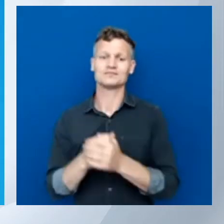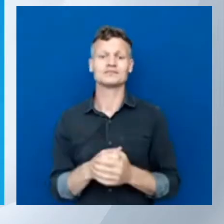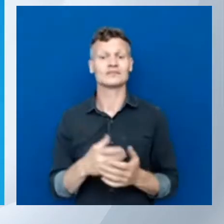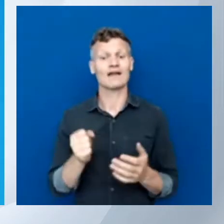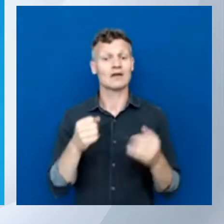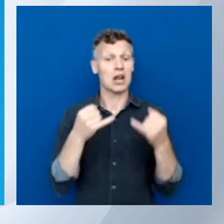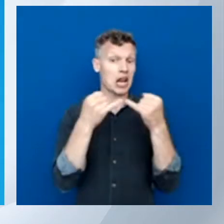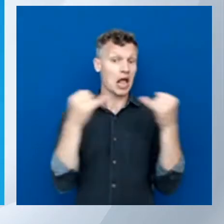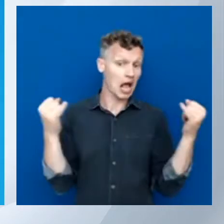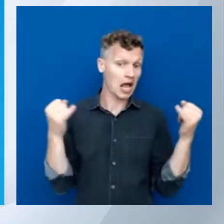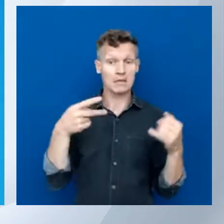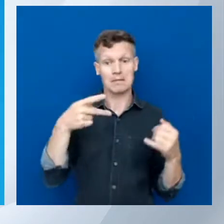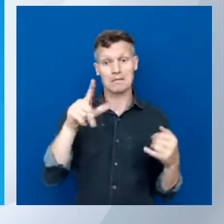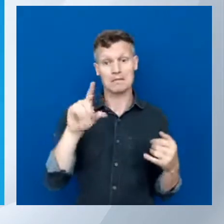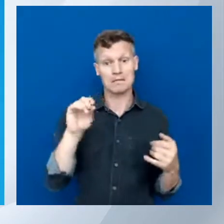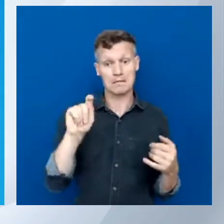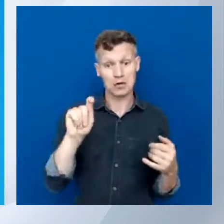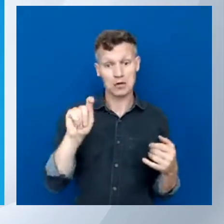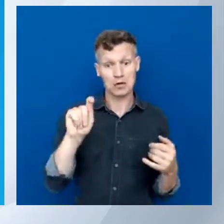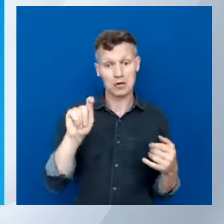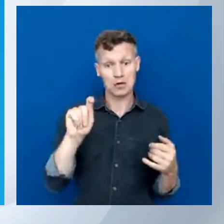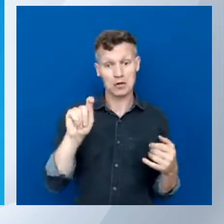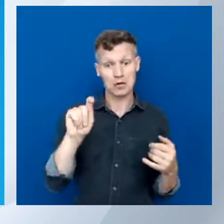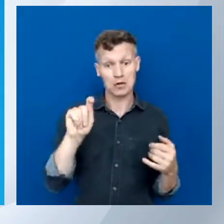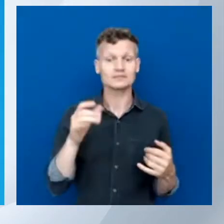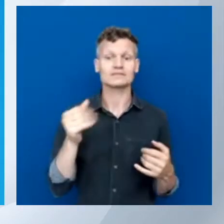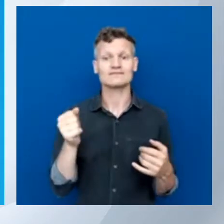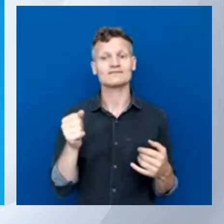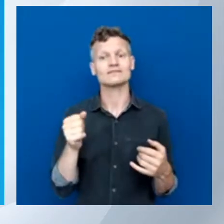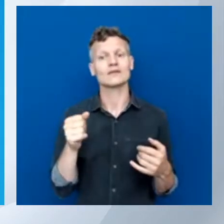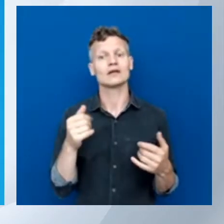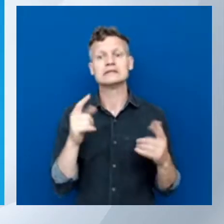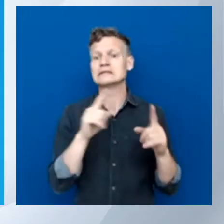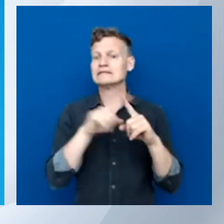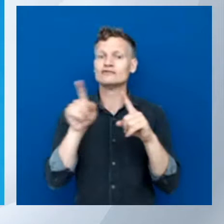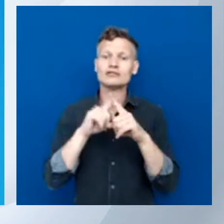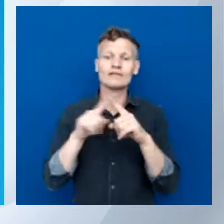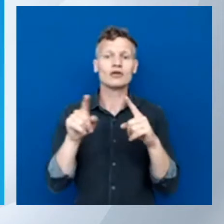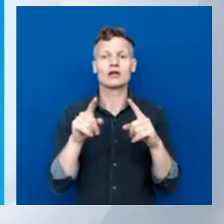interpretability algorithms as well, like the explainable boosting machine.